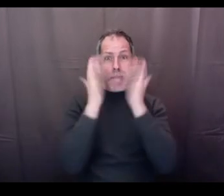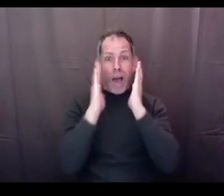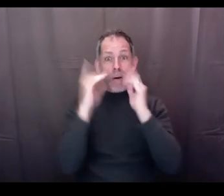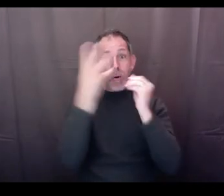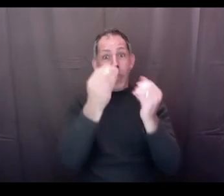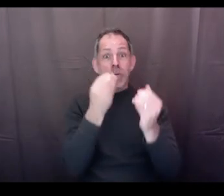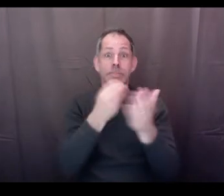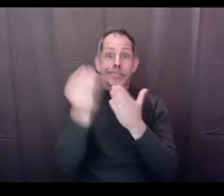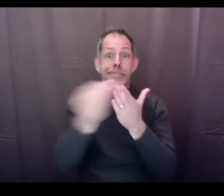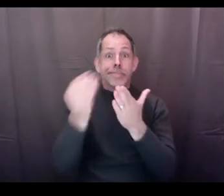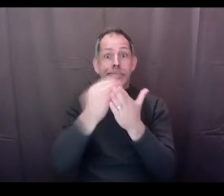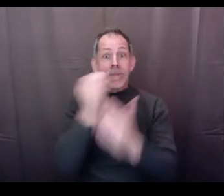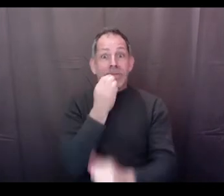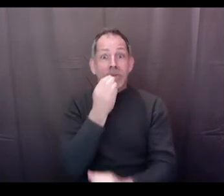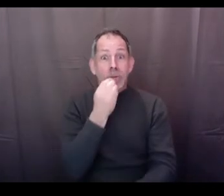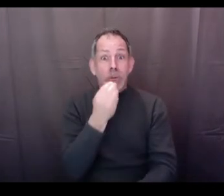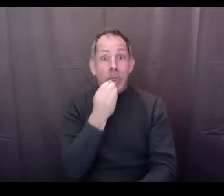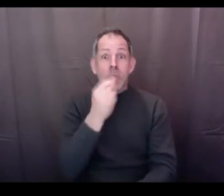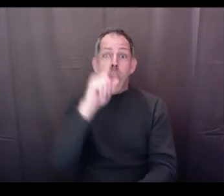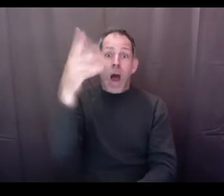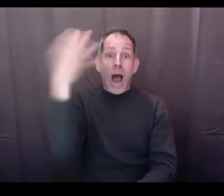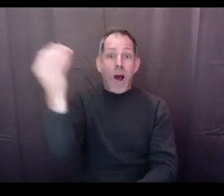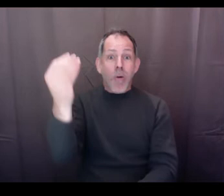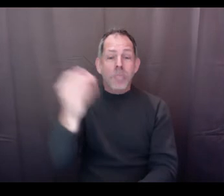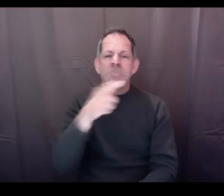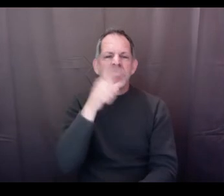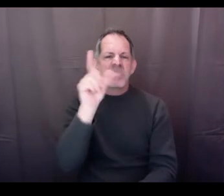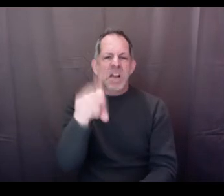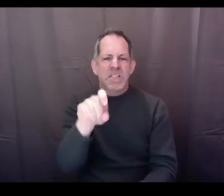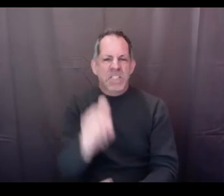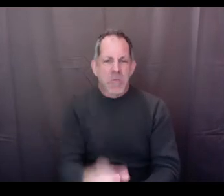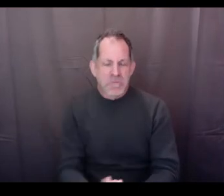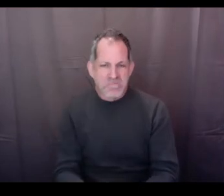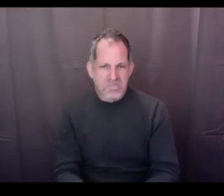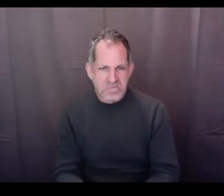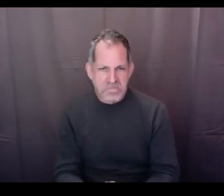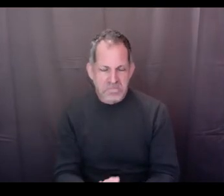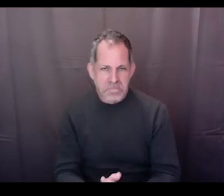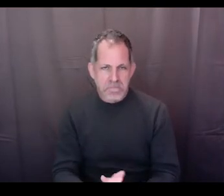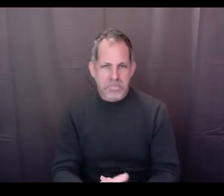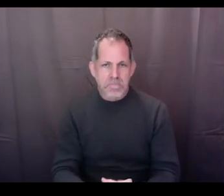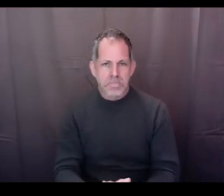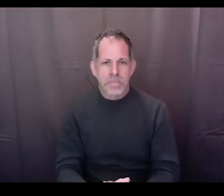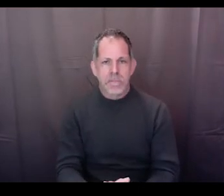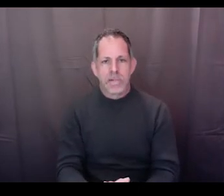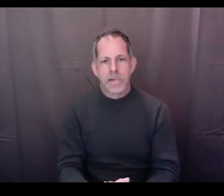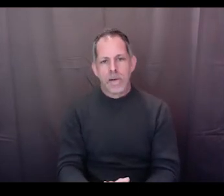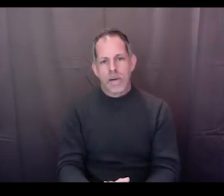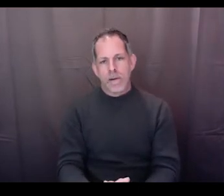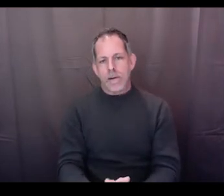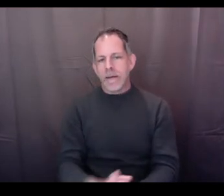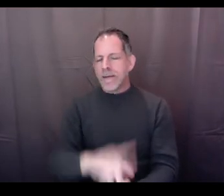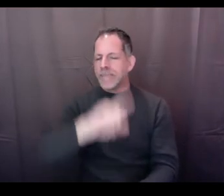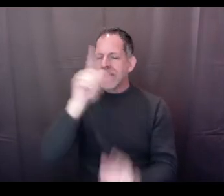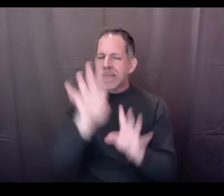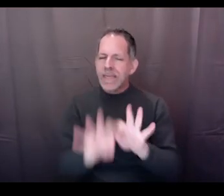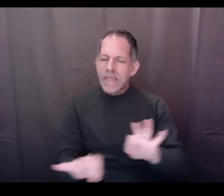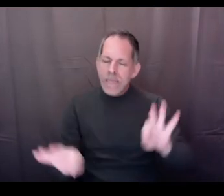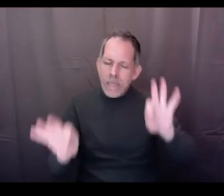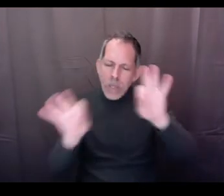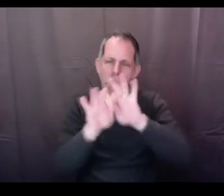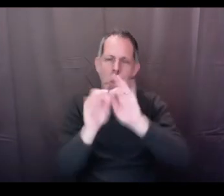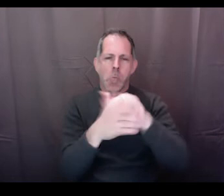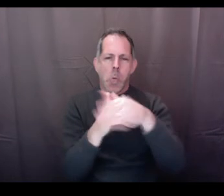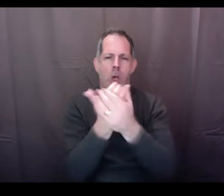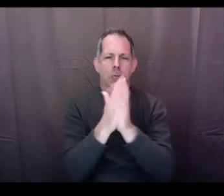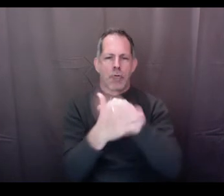or speak out that goes into the air and lands on things and that other people can breathe in. It's about protecting others.